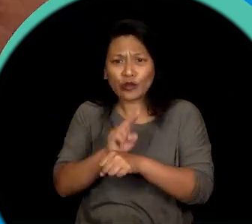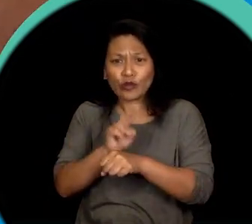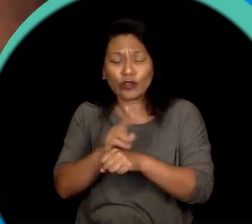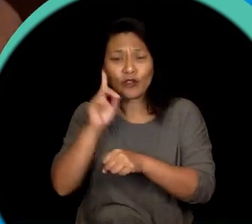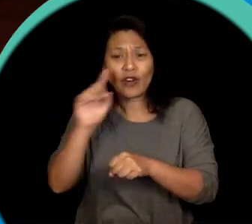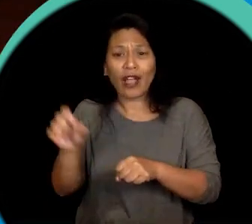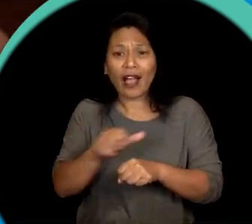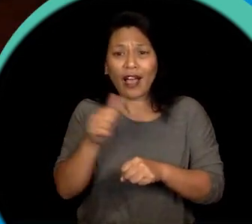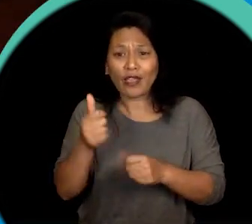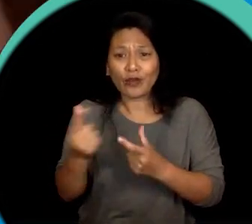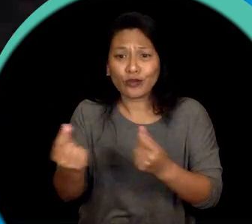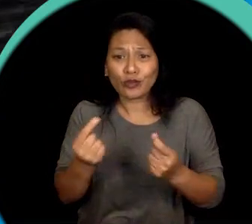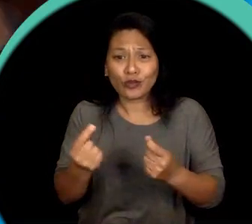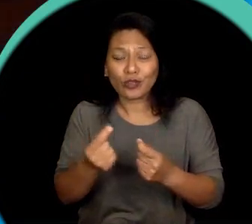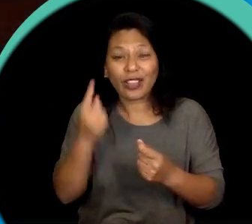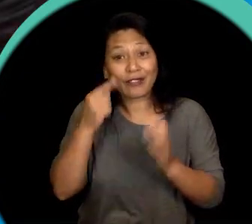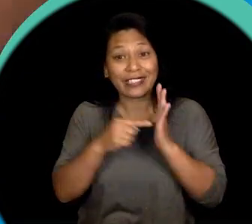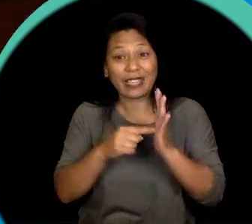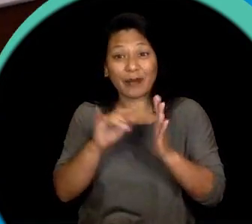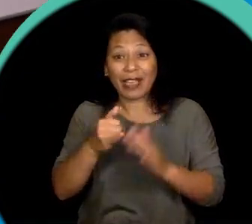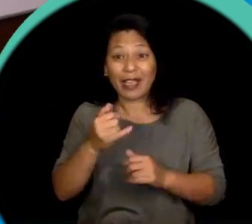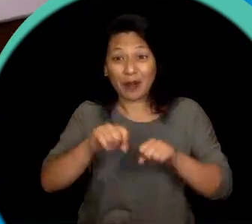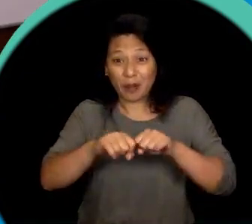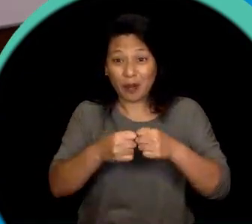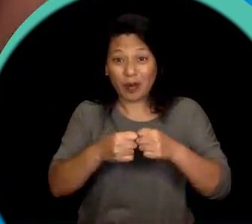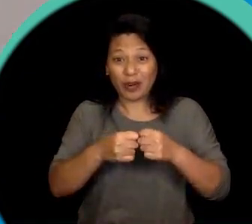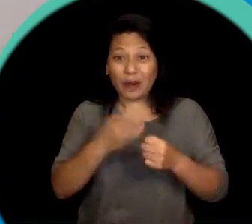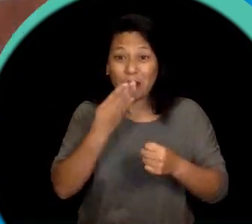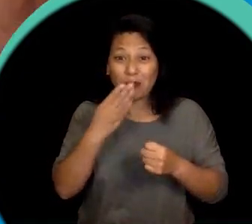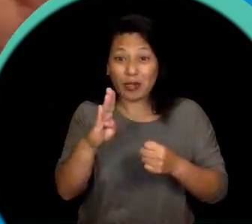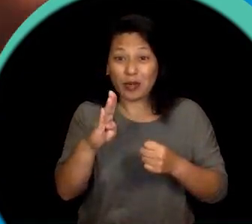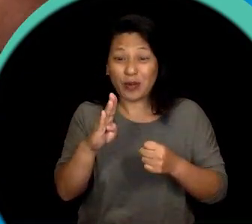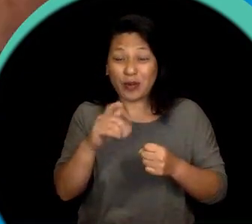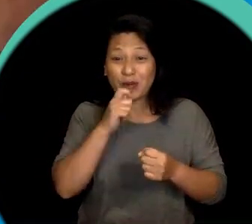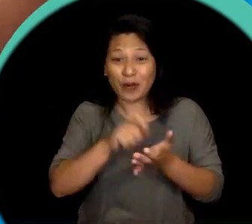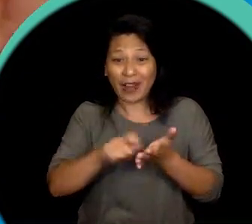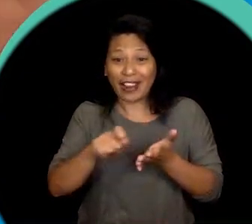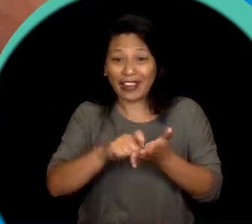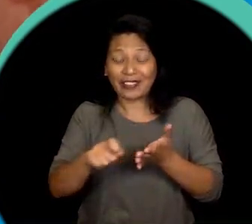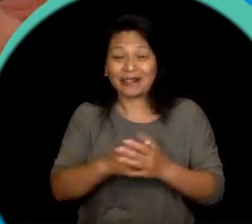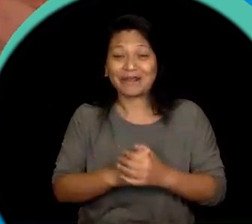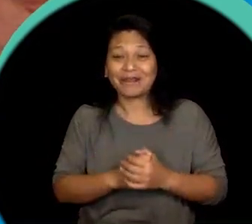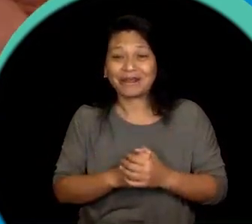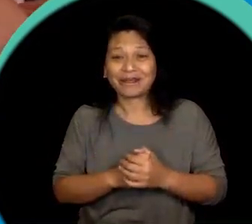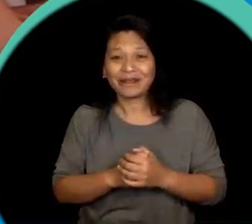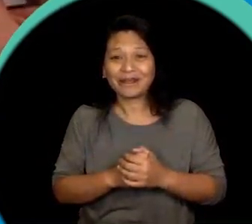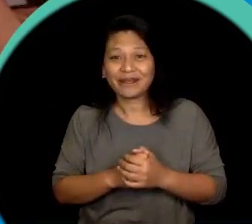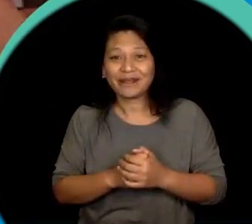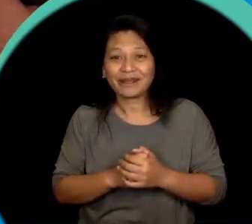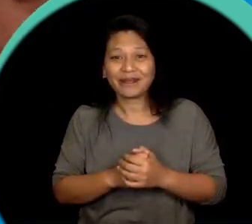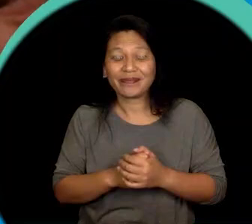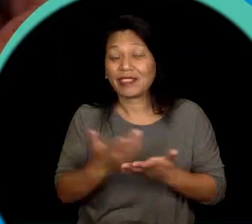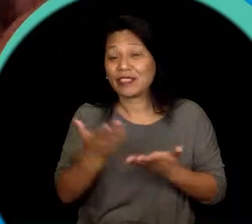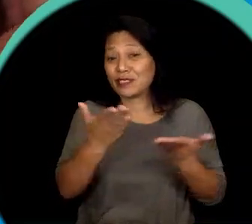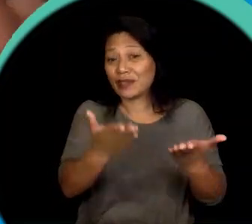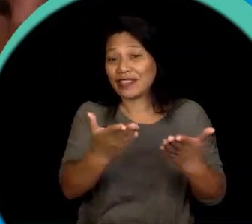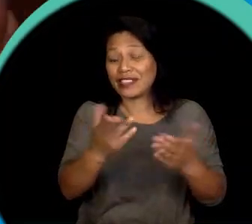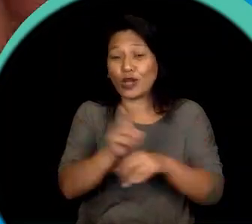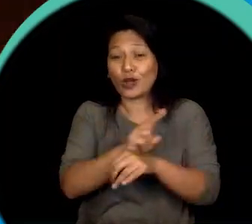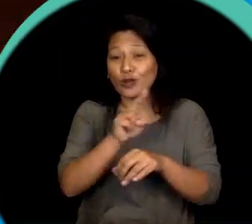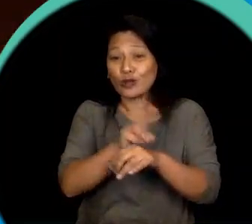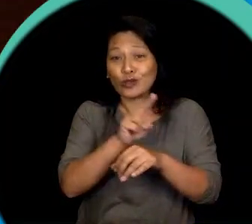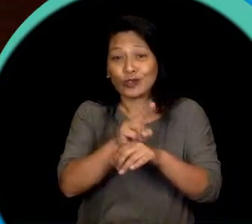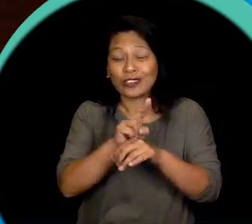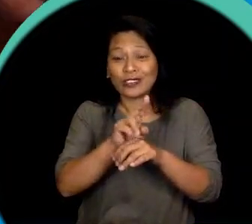broken crayon. Oh, this is I'm just going to get rid of this. What I do with this, I will turn it over or I'll use it for